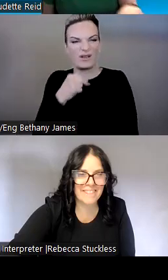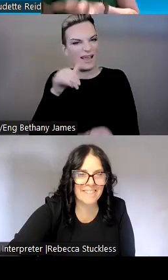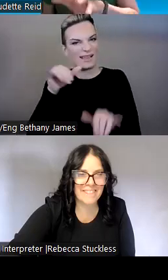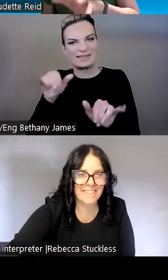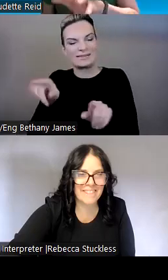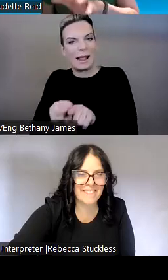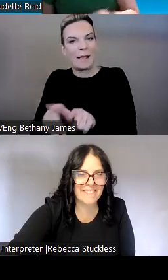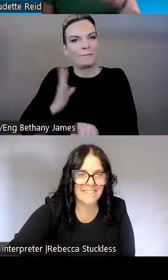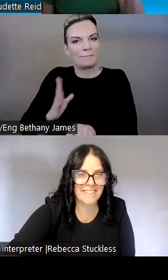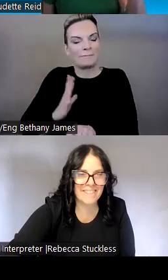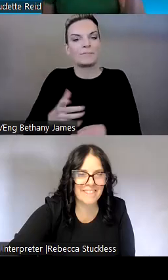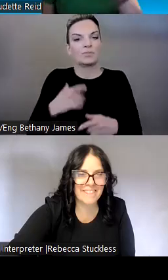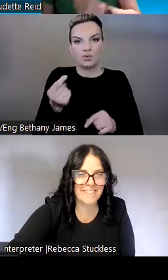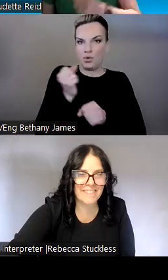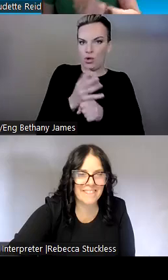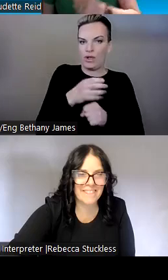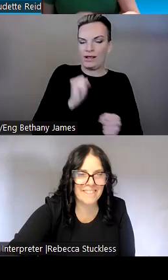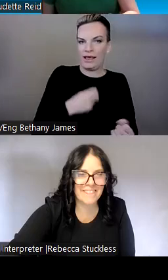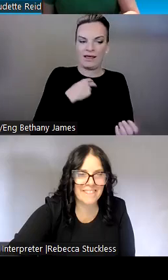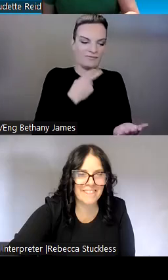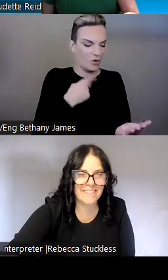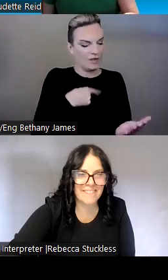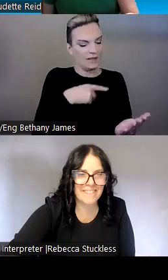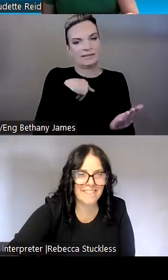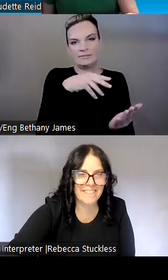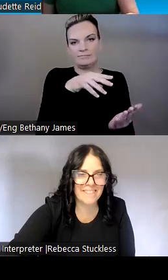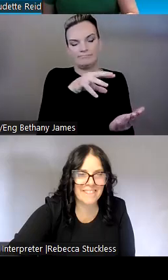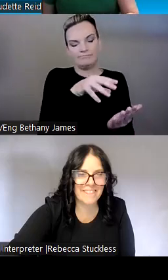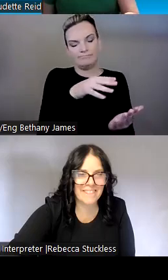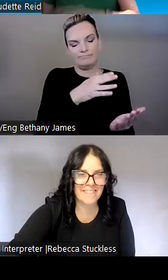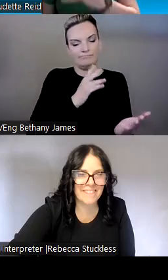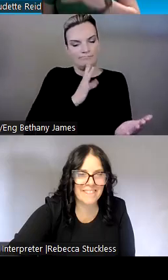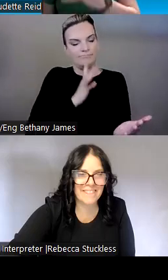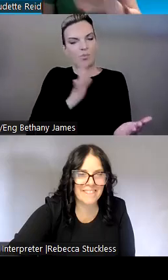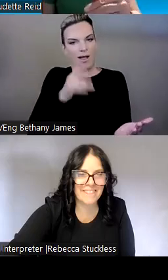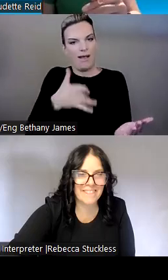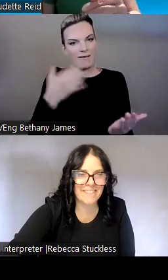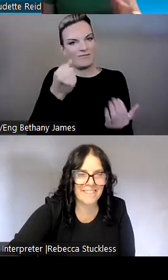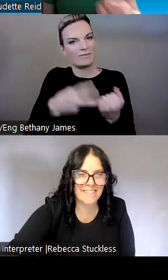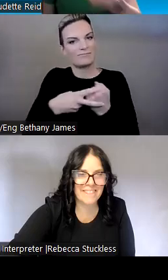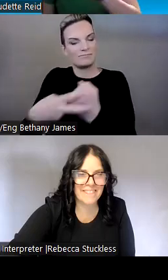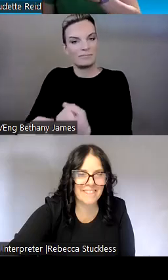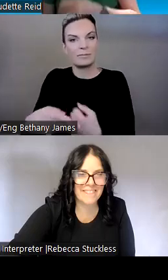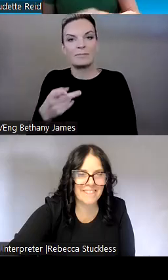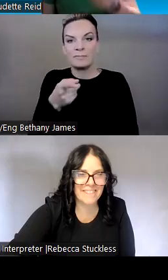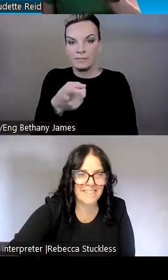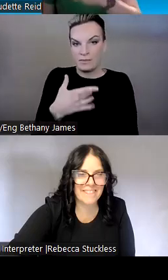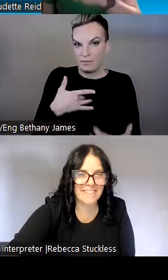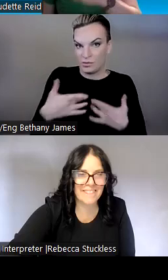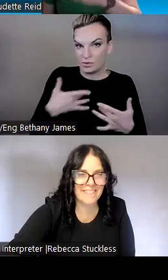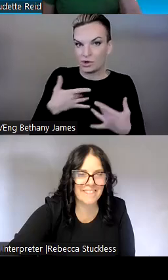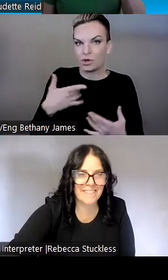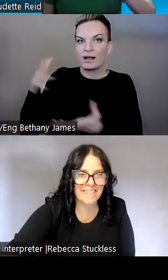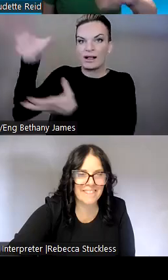saved on the phone itself. It's not up in the cloud, so there's no issue about someone else taking your voice